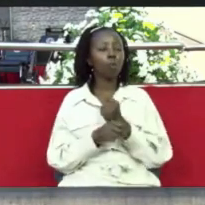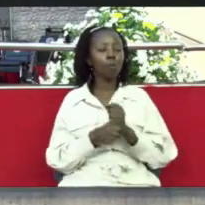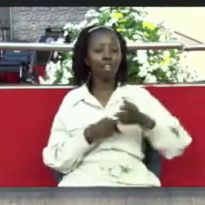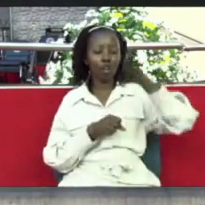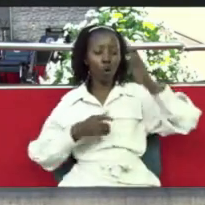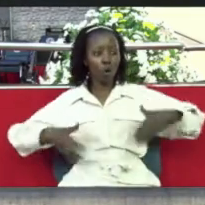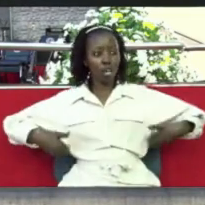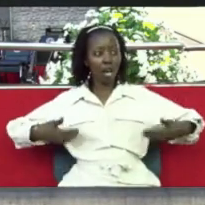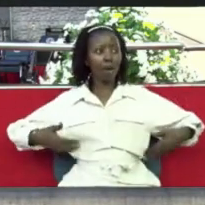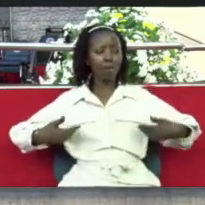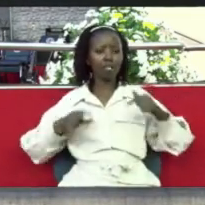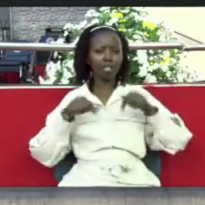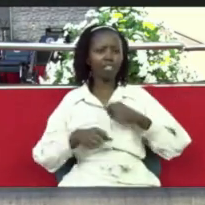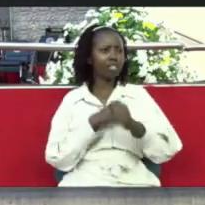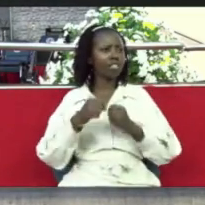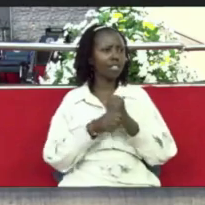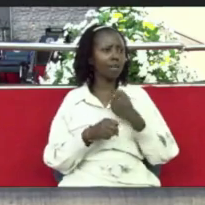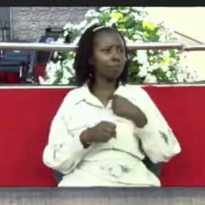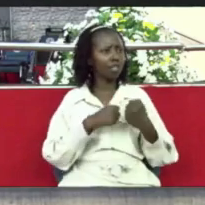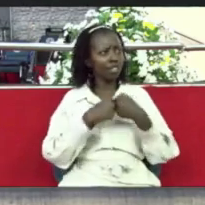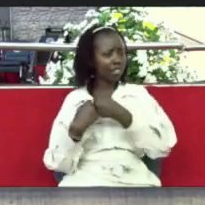This year, I challenge you